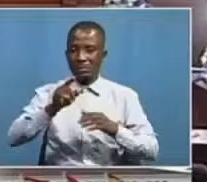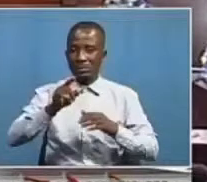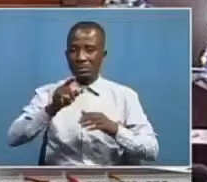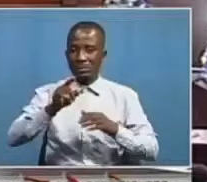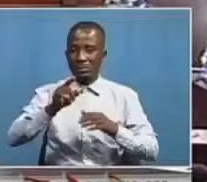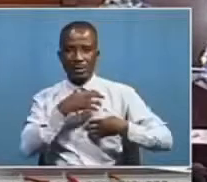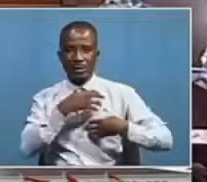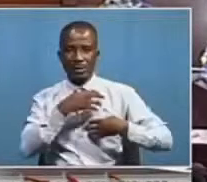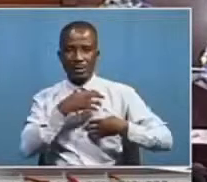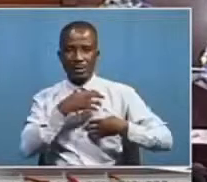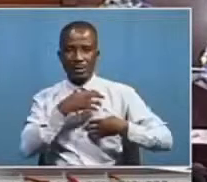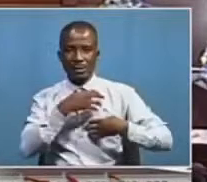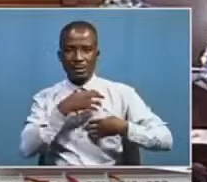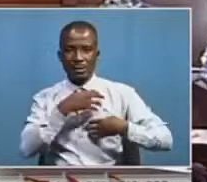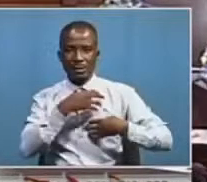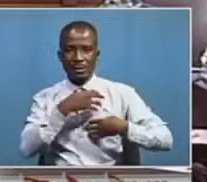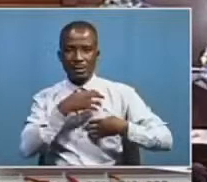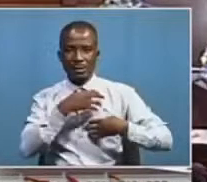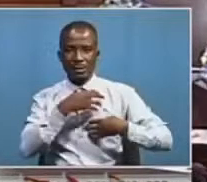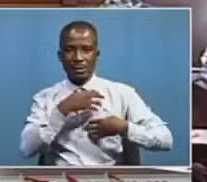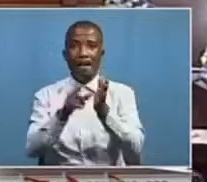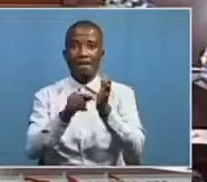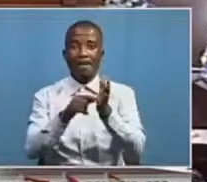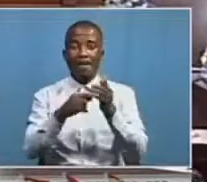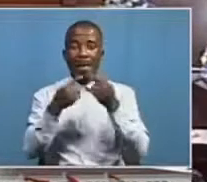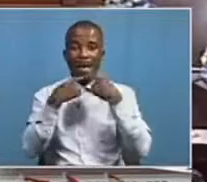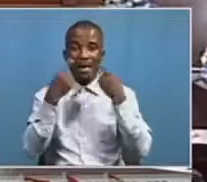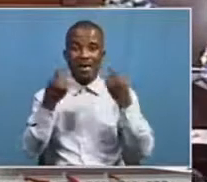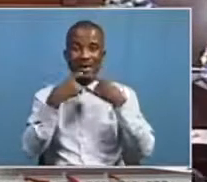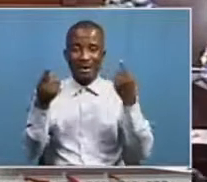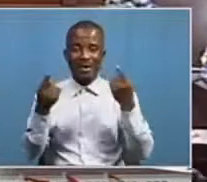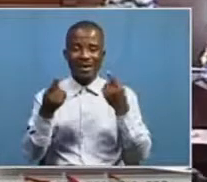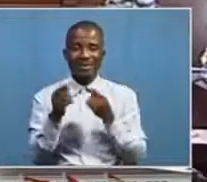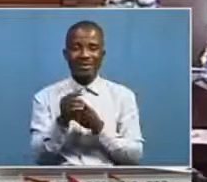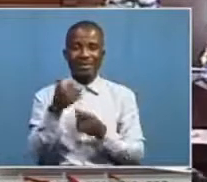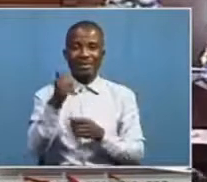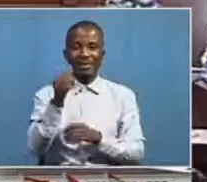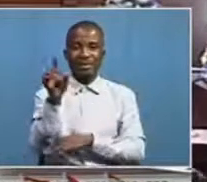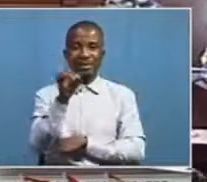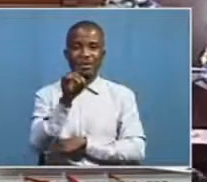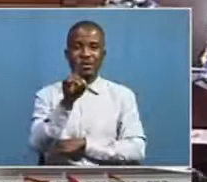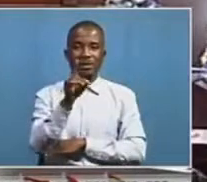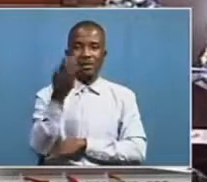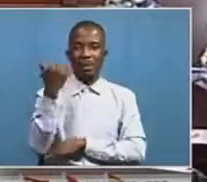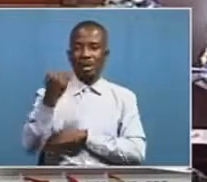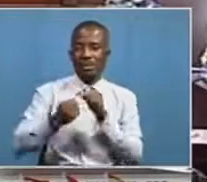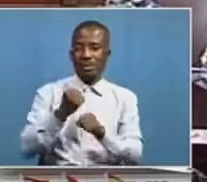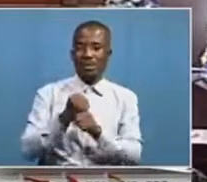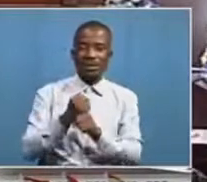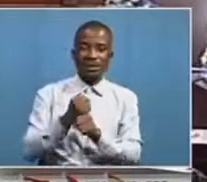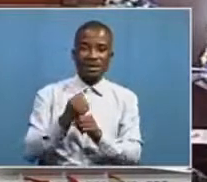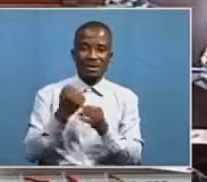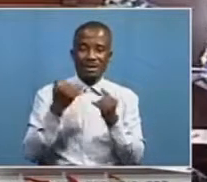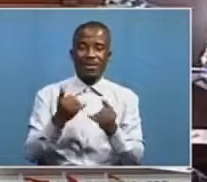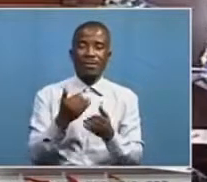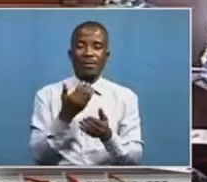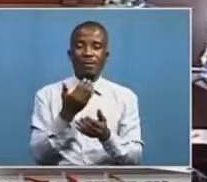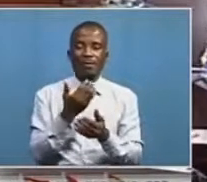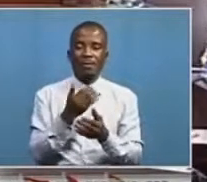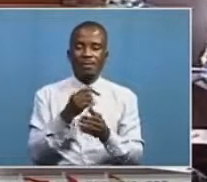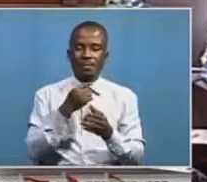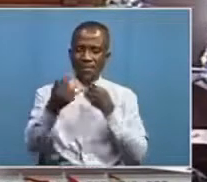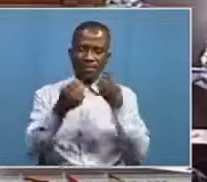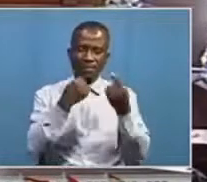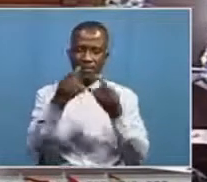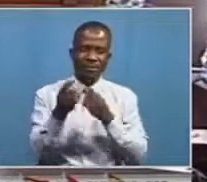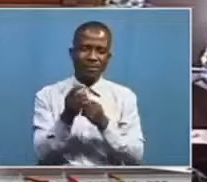tendered SBB the press release of the first respondent dated 10th December 2020. The pleadings, SBB,